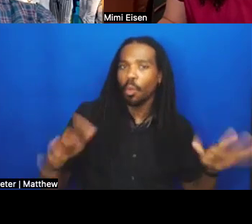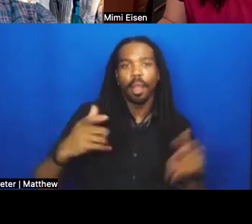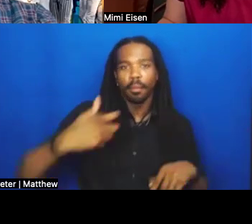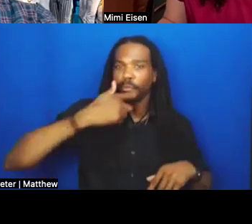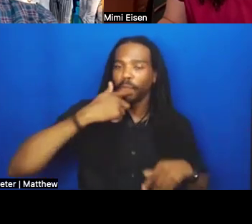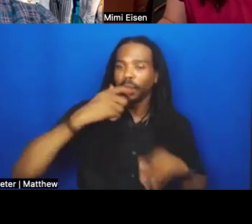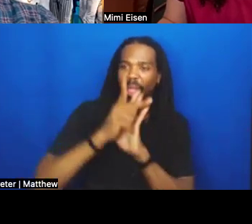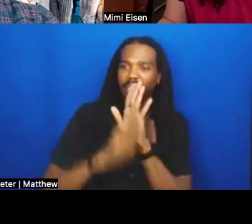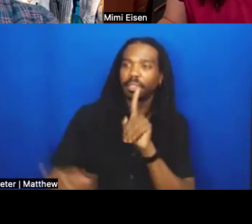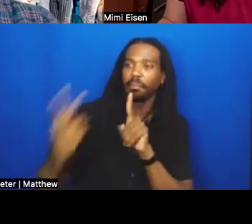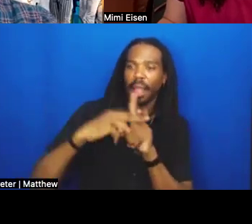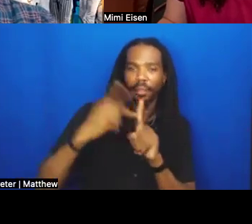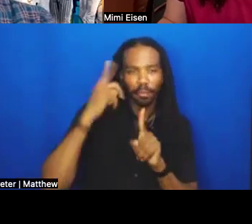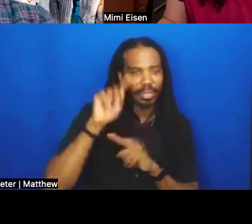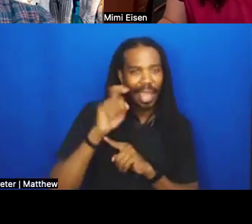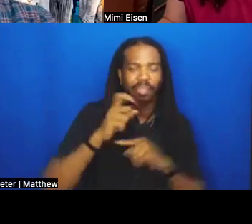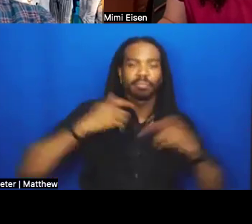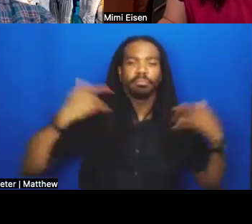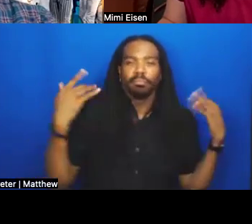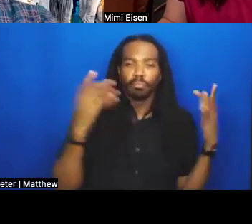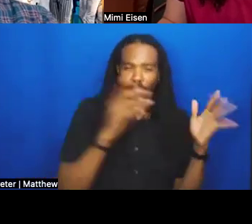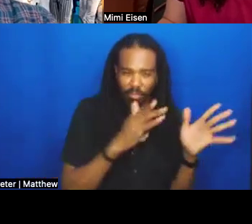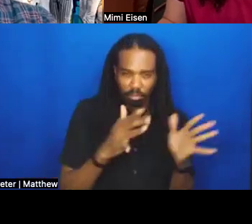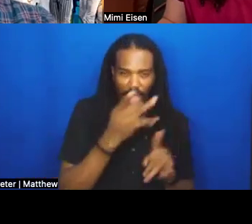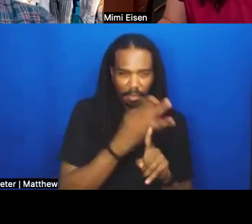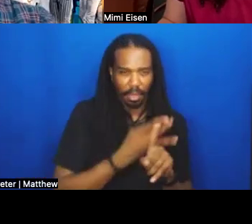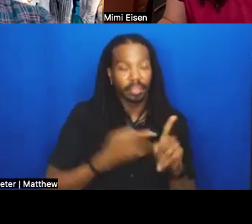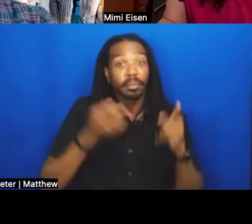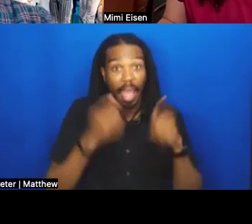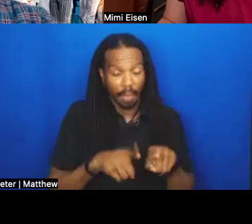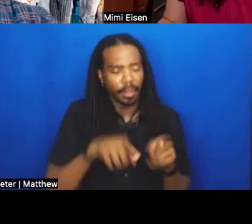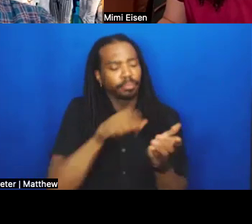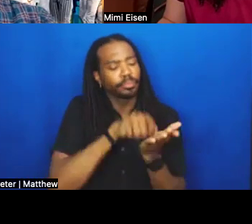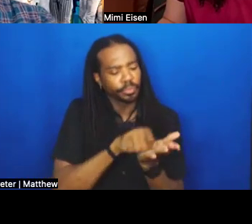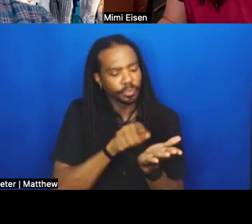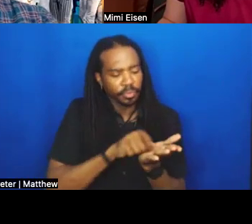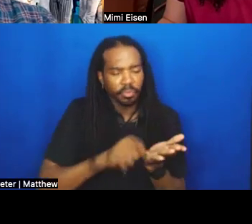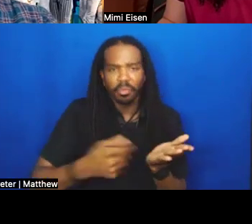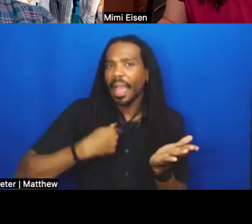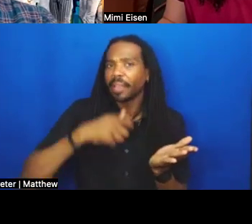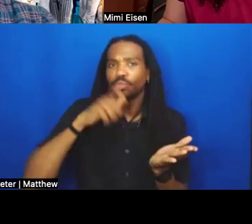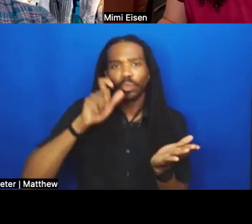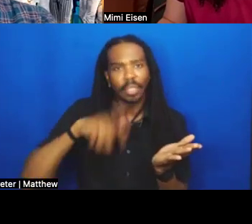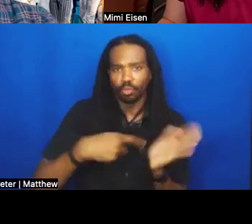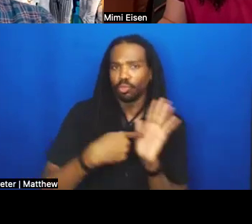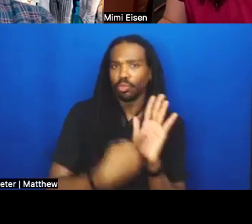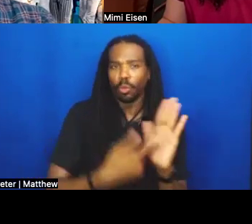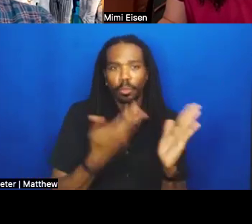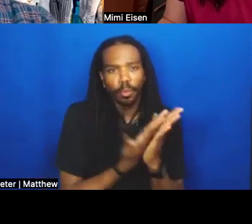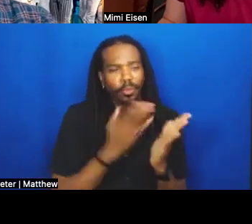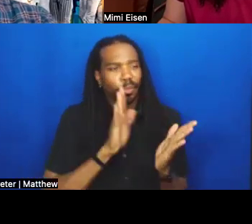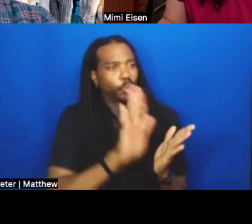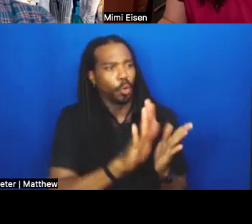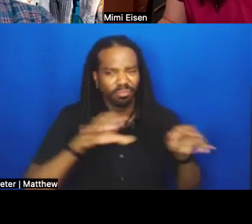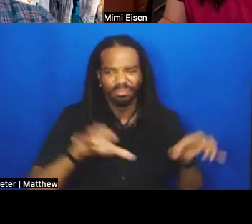And Sartor cuts through all of that with this piece where he says, quote, "I need not point out the absurdity of your exertions for liberty while